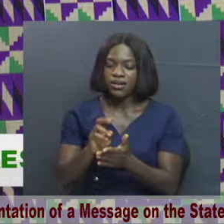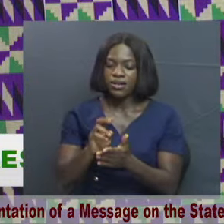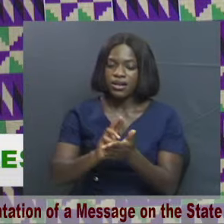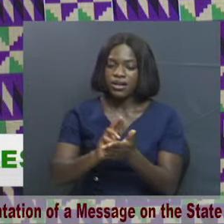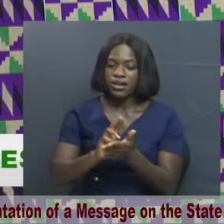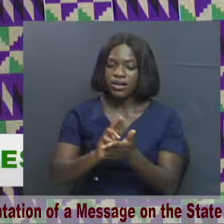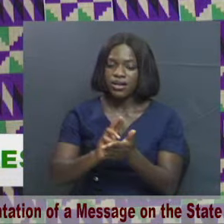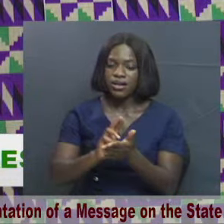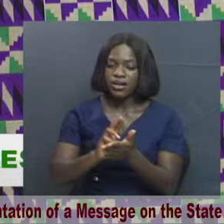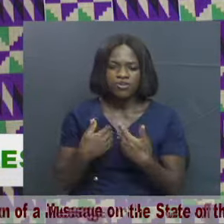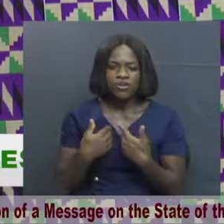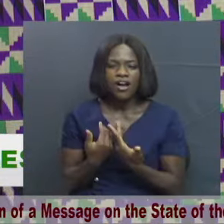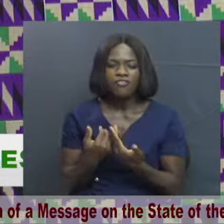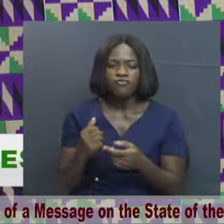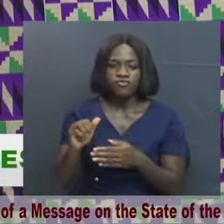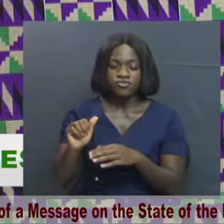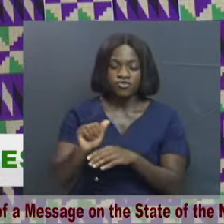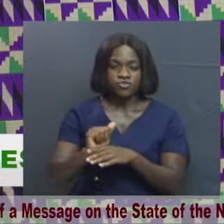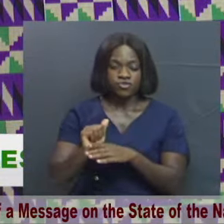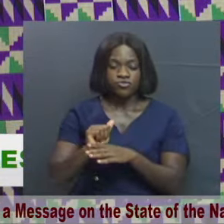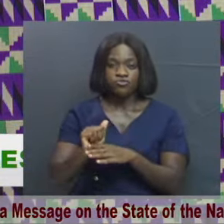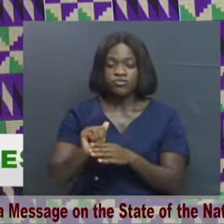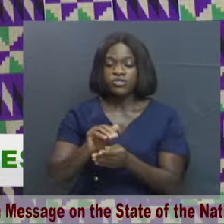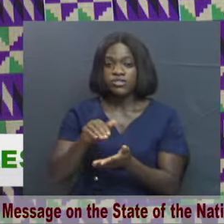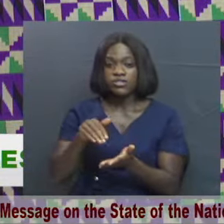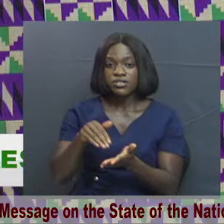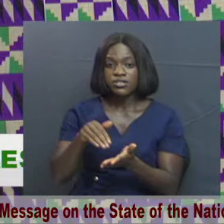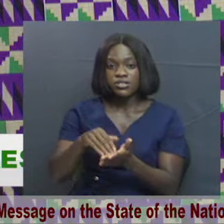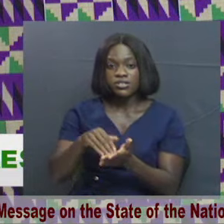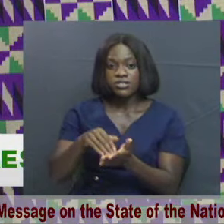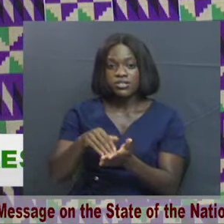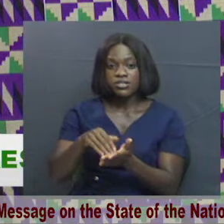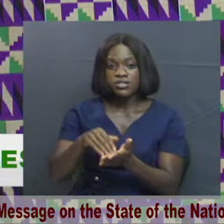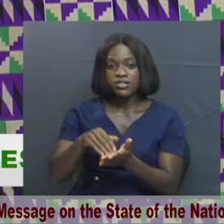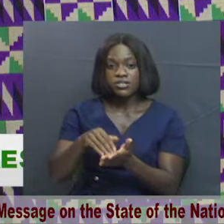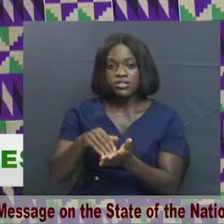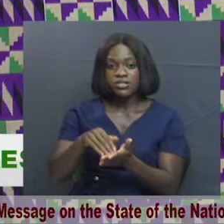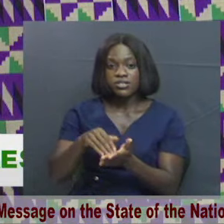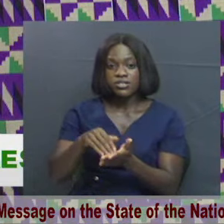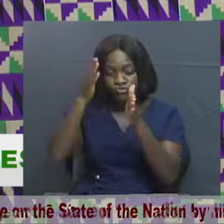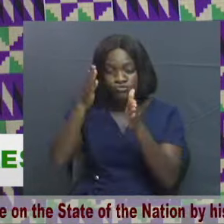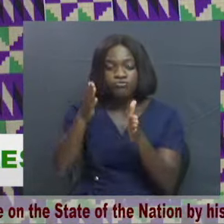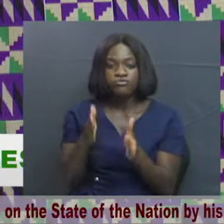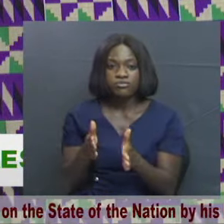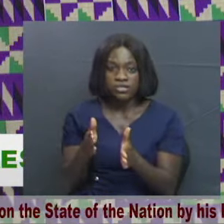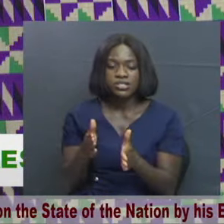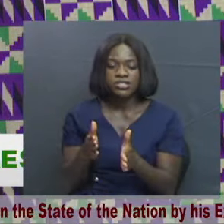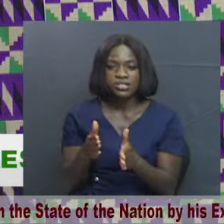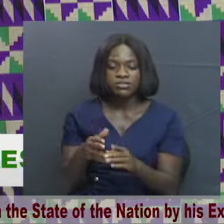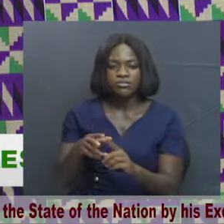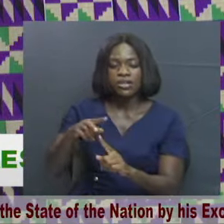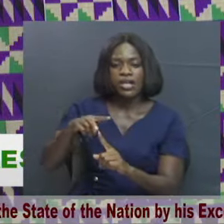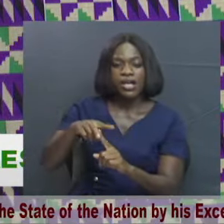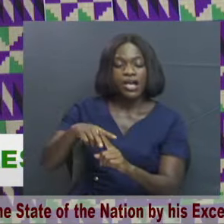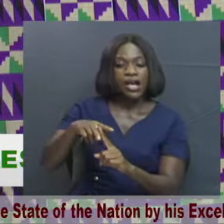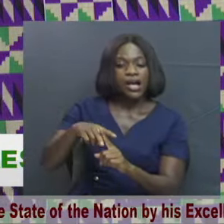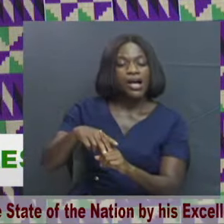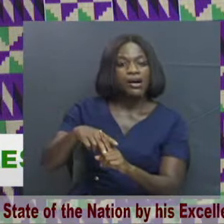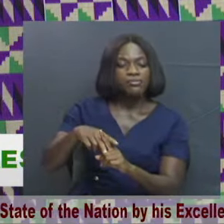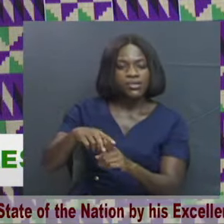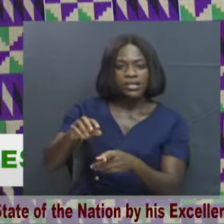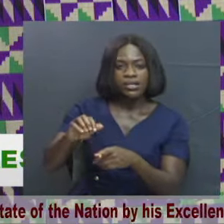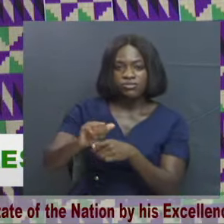Engineering training center for engineer ing students and the industry to acquire Applied Auto Engineering